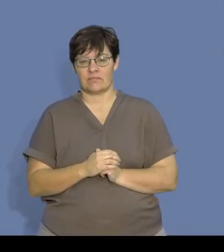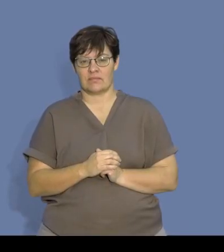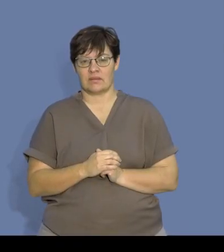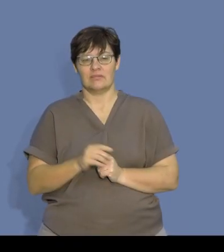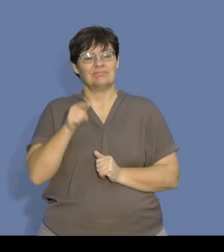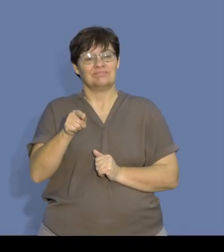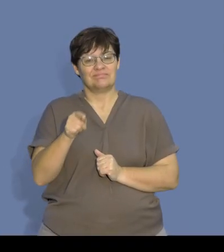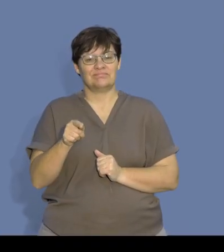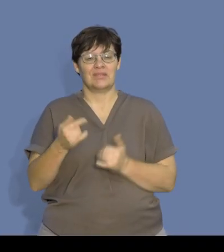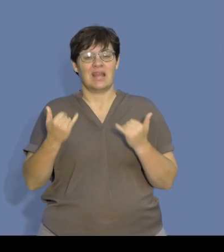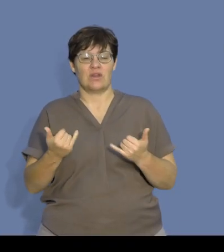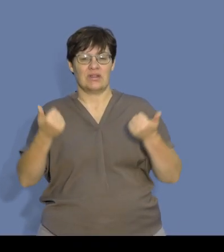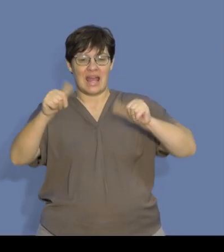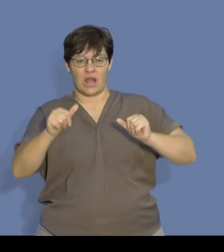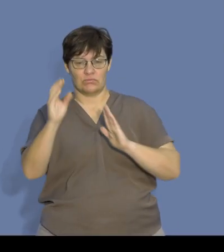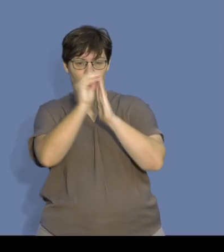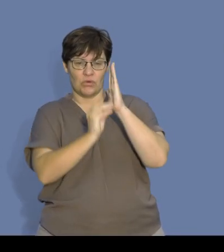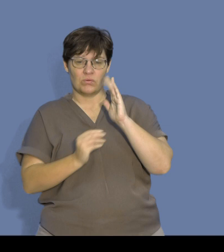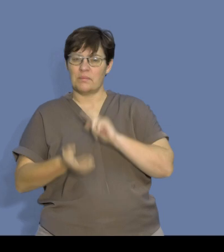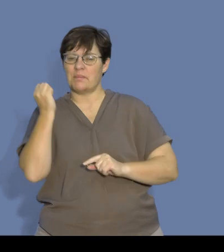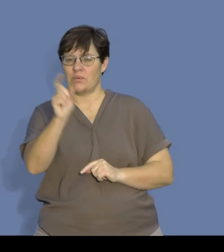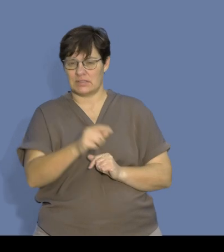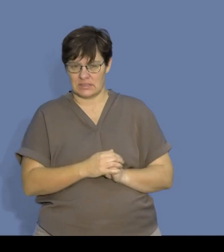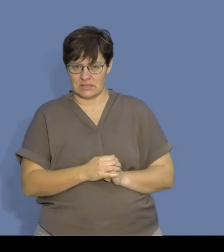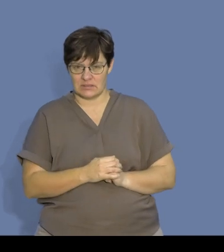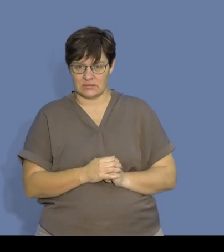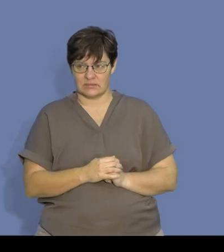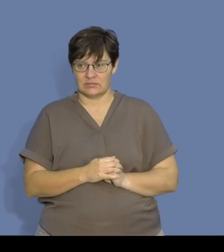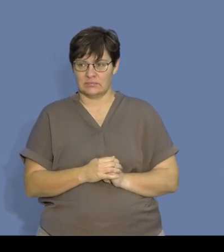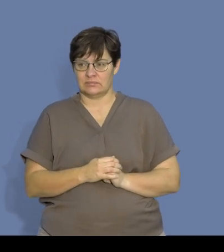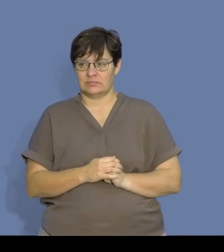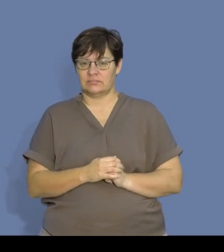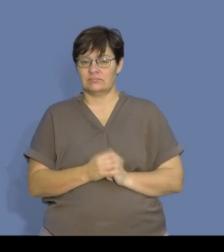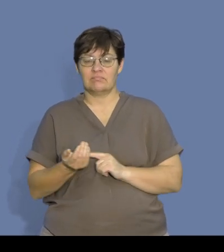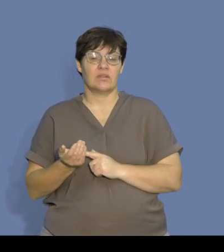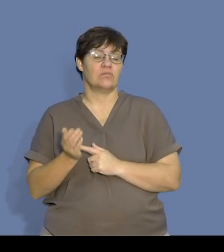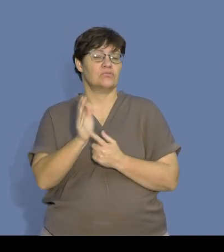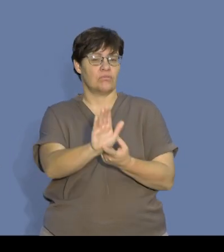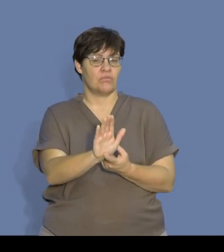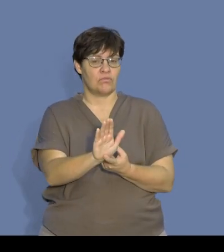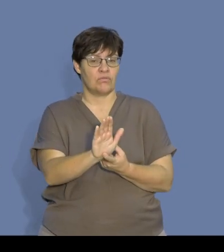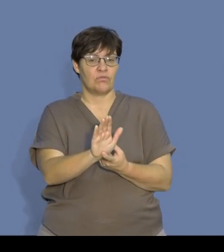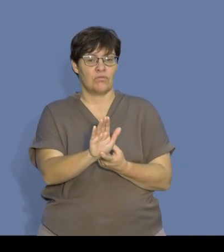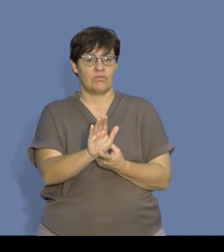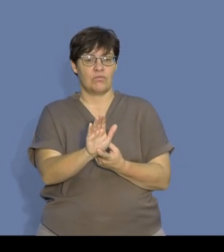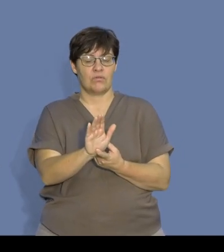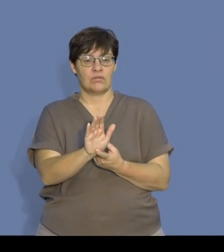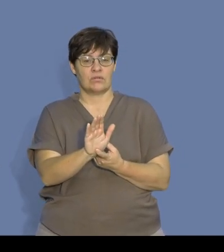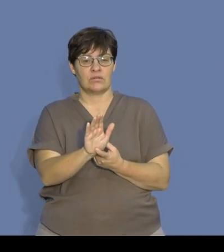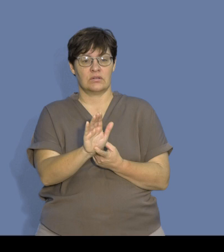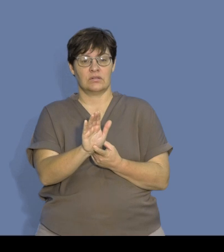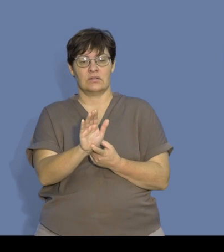going to find in this current account note? So the current account note indicates